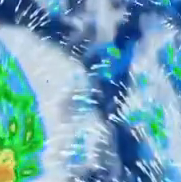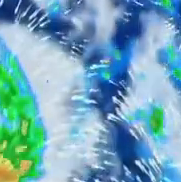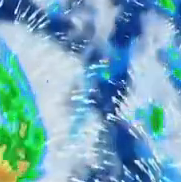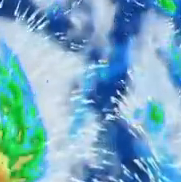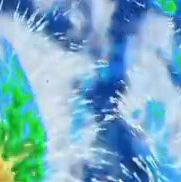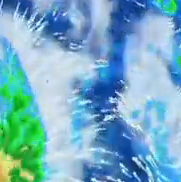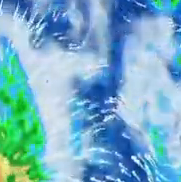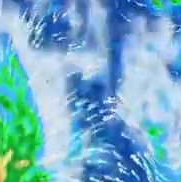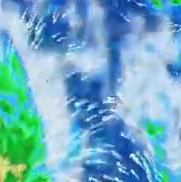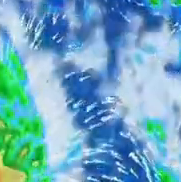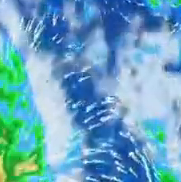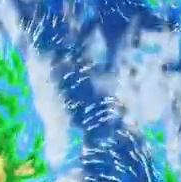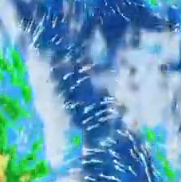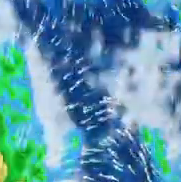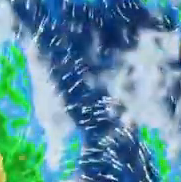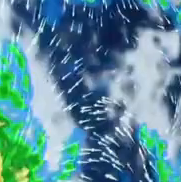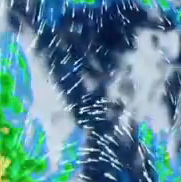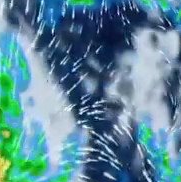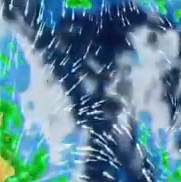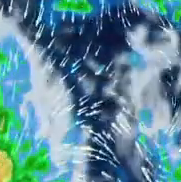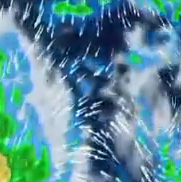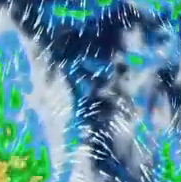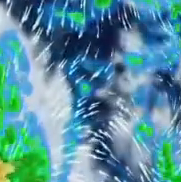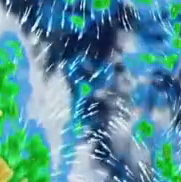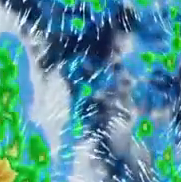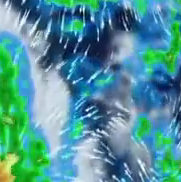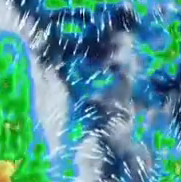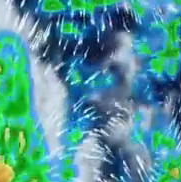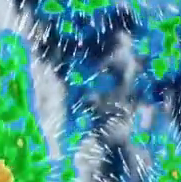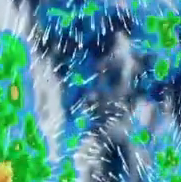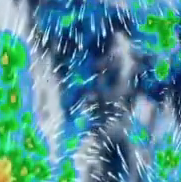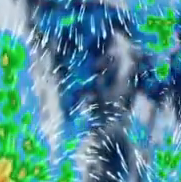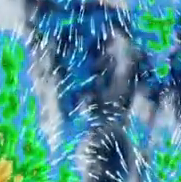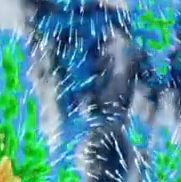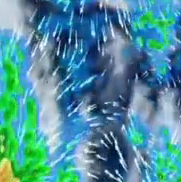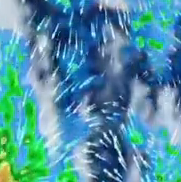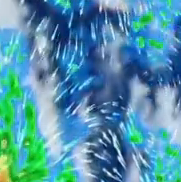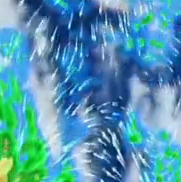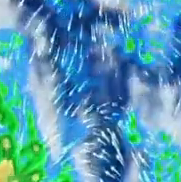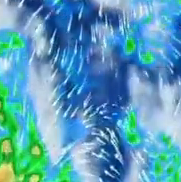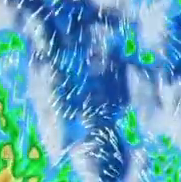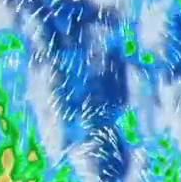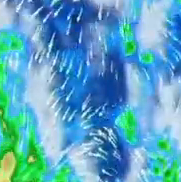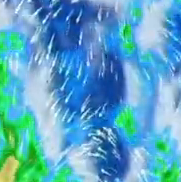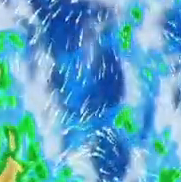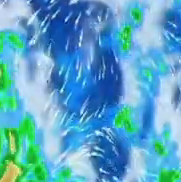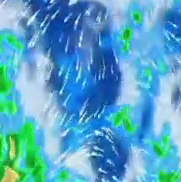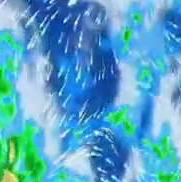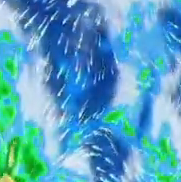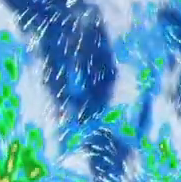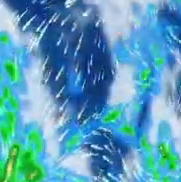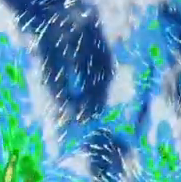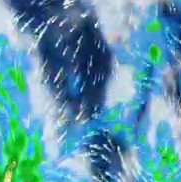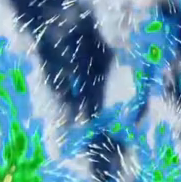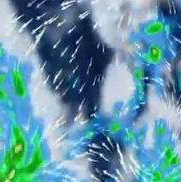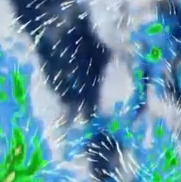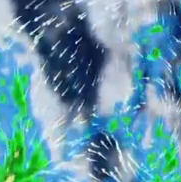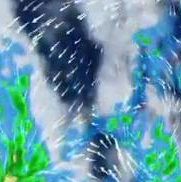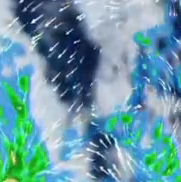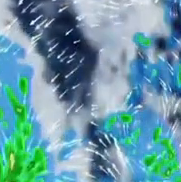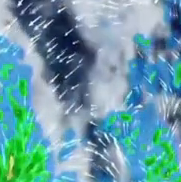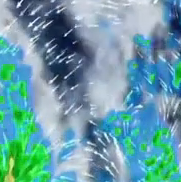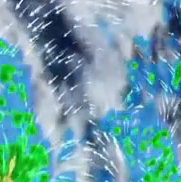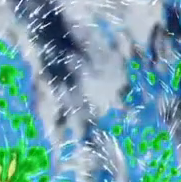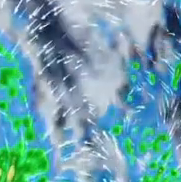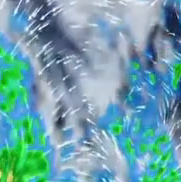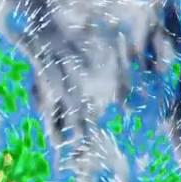to the central of Africa, our country inclusive, and this means we are going to be receiving rains in various areas.